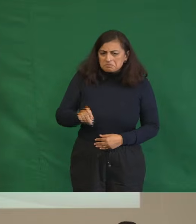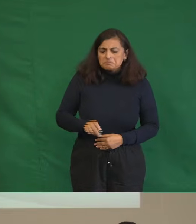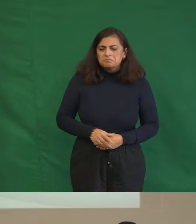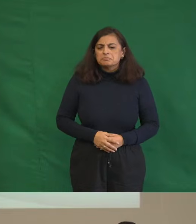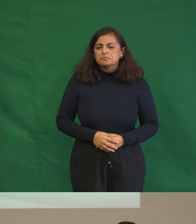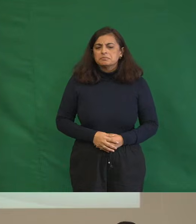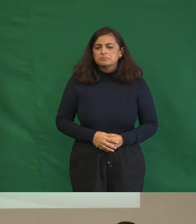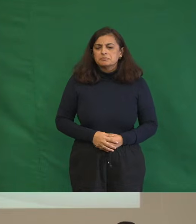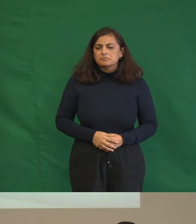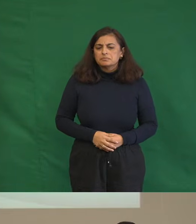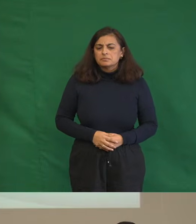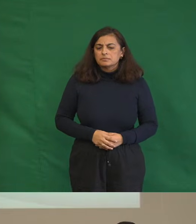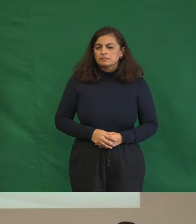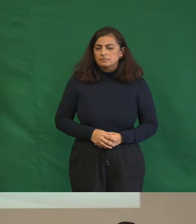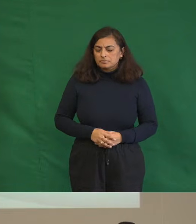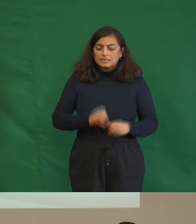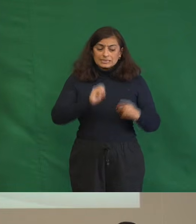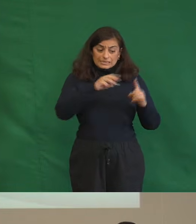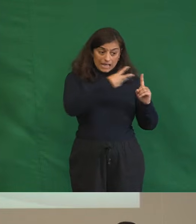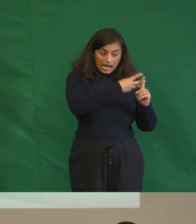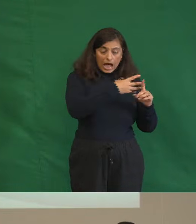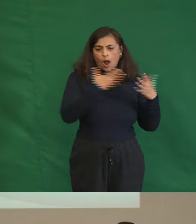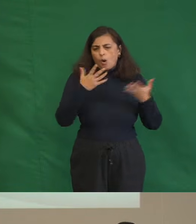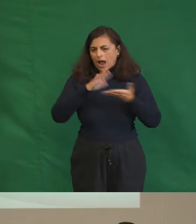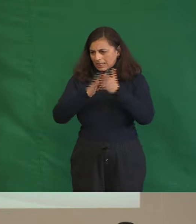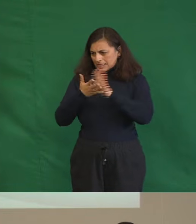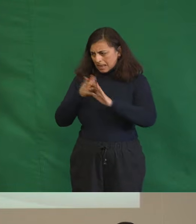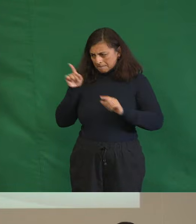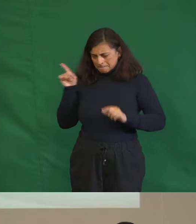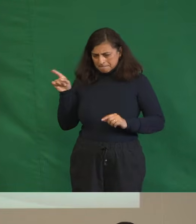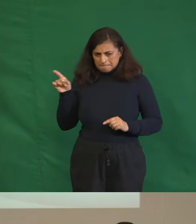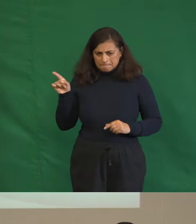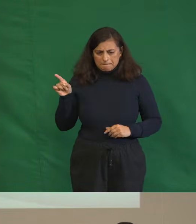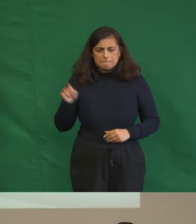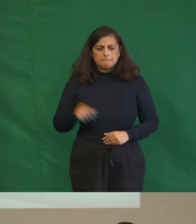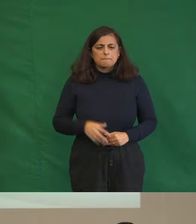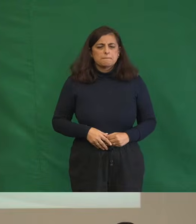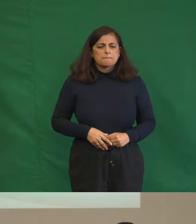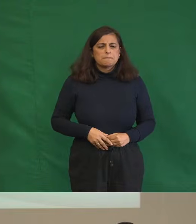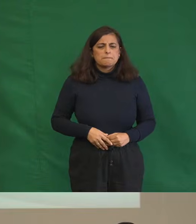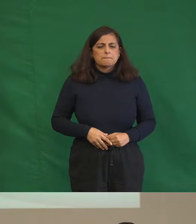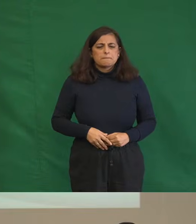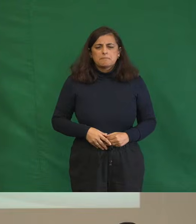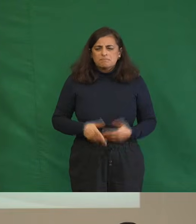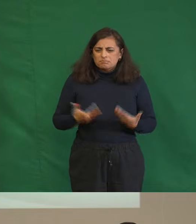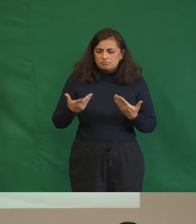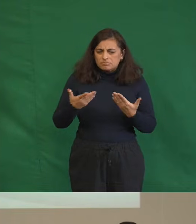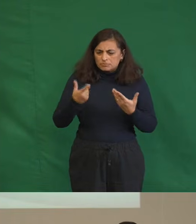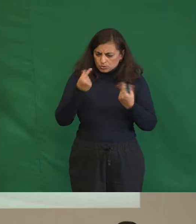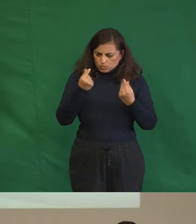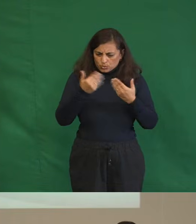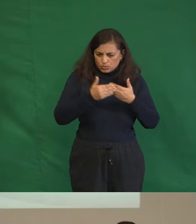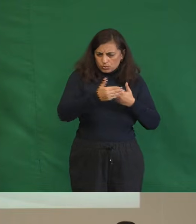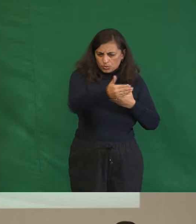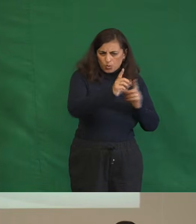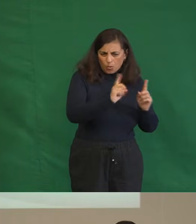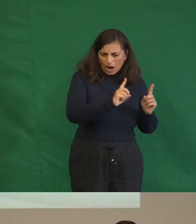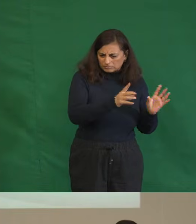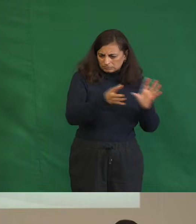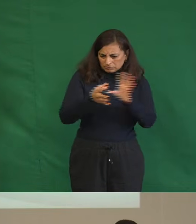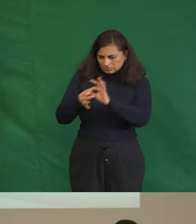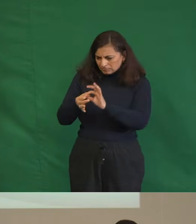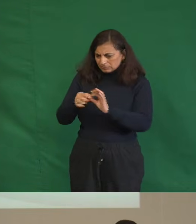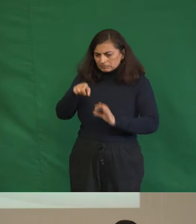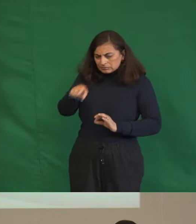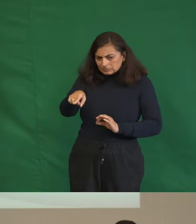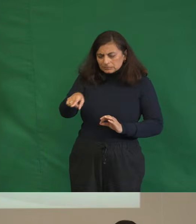or HandLab, what is it that you're going to do going forward to also assist or equip the parents that have